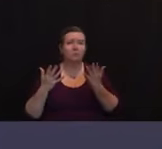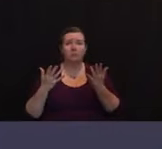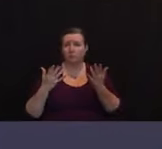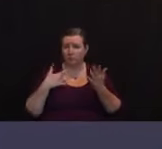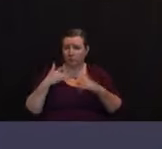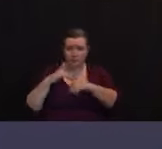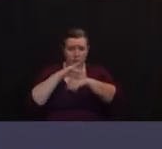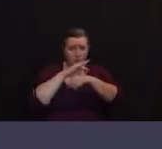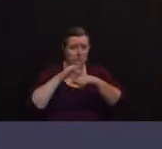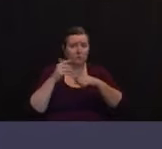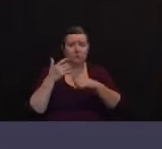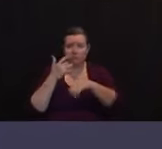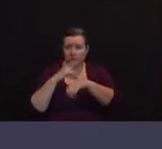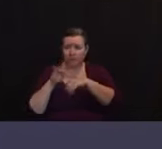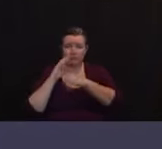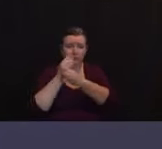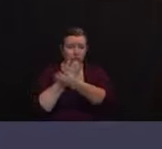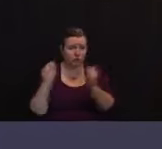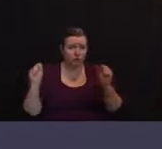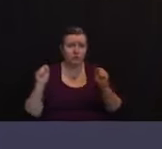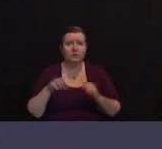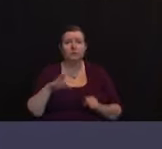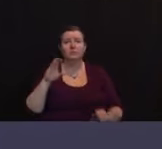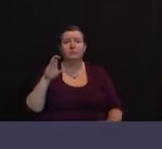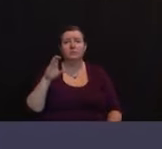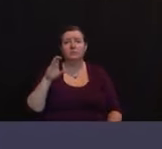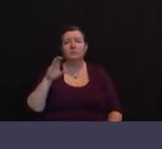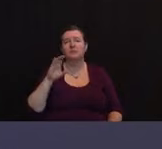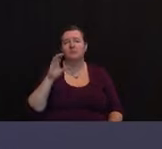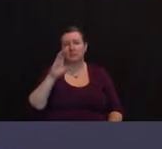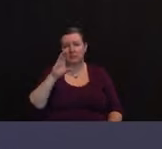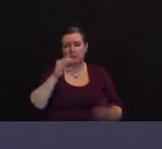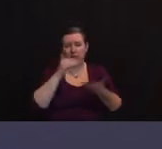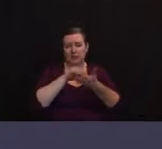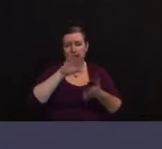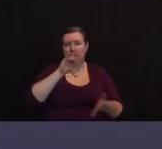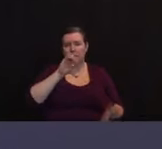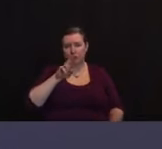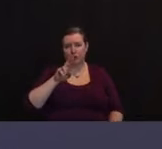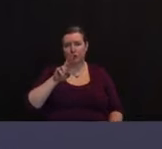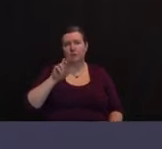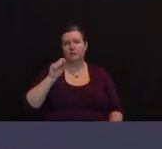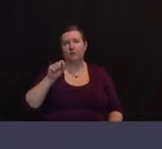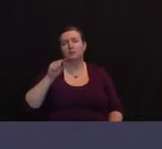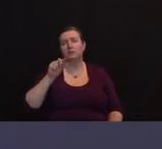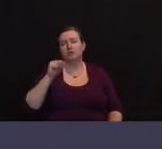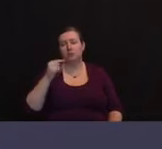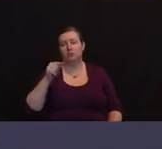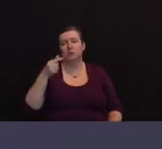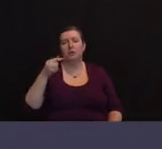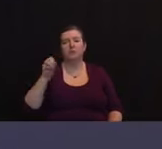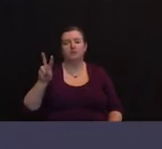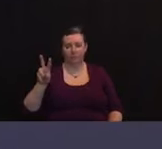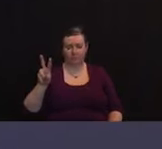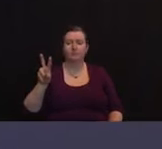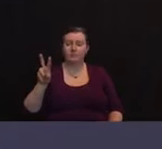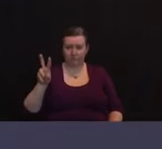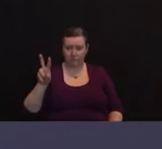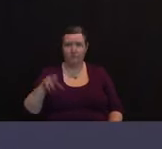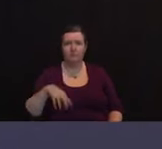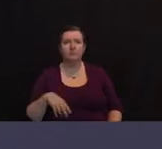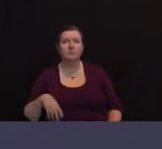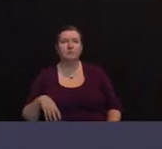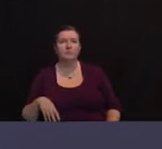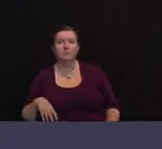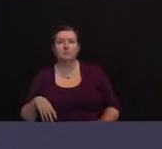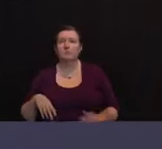website, cyber.nj.gov. I would just say that it's a good example of the broader reality in which we live,